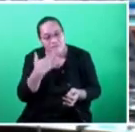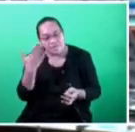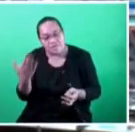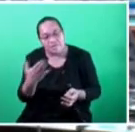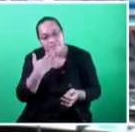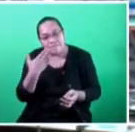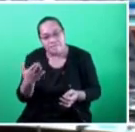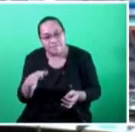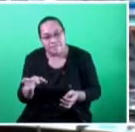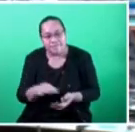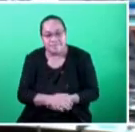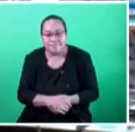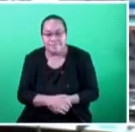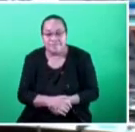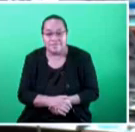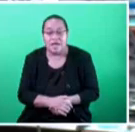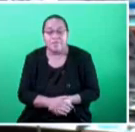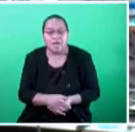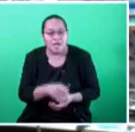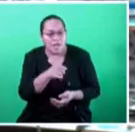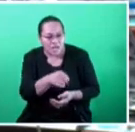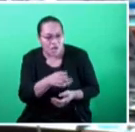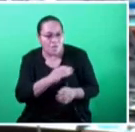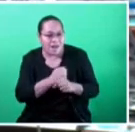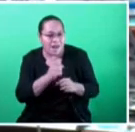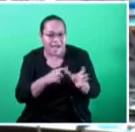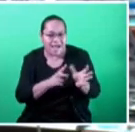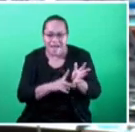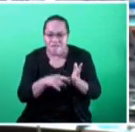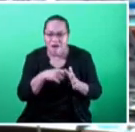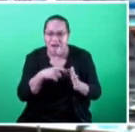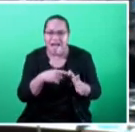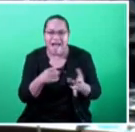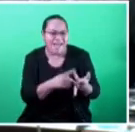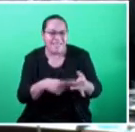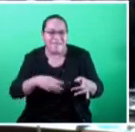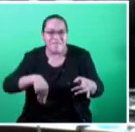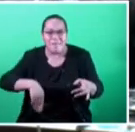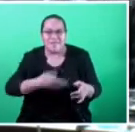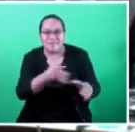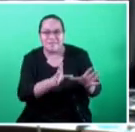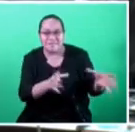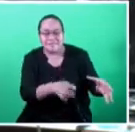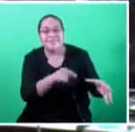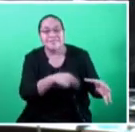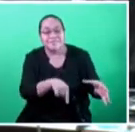Speaker, Honourable Gavoka and the members from the other side,